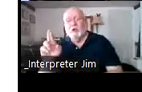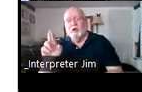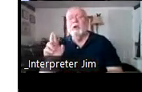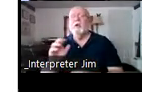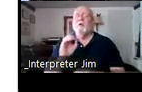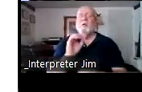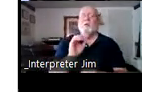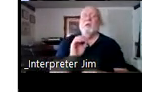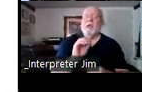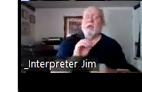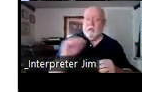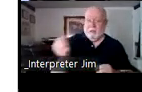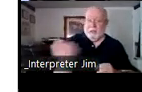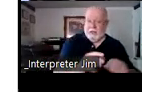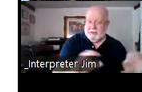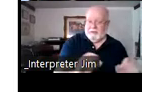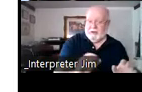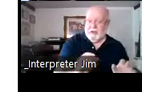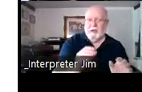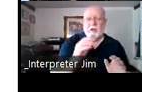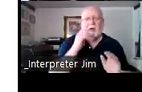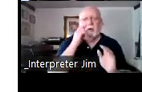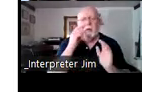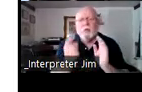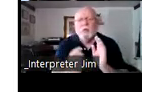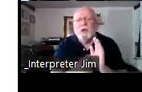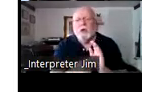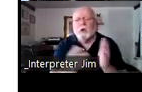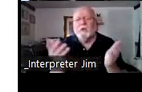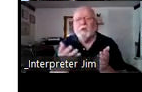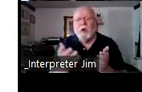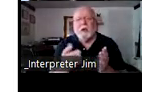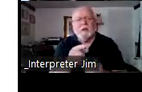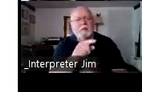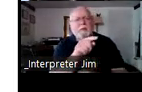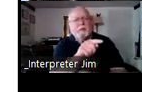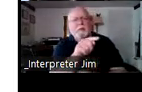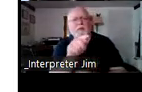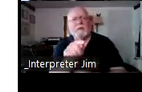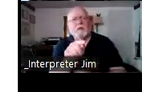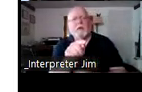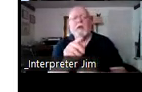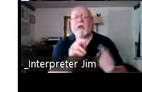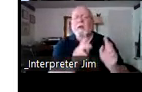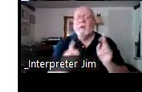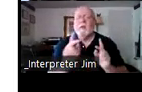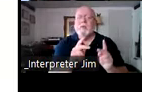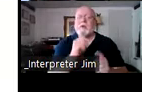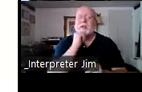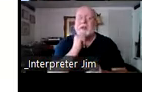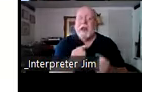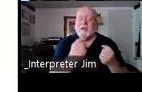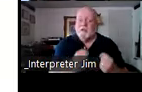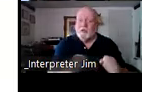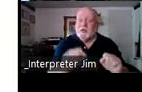study is that within participants who reported a preference for non-strategic games, the likelihood of